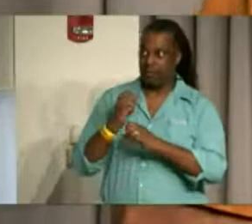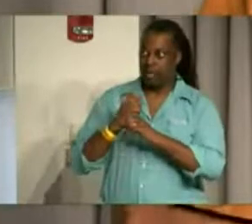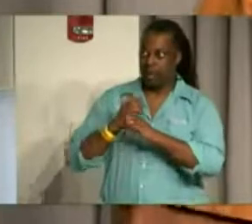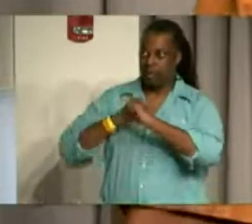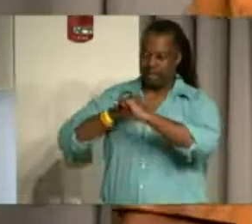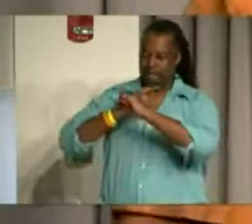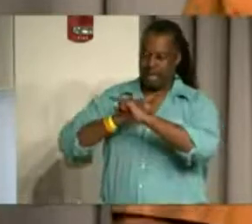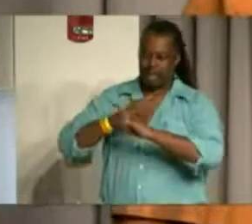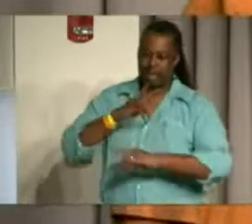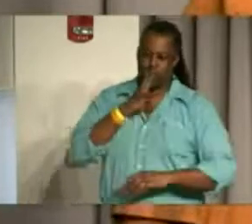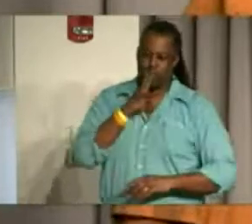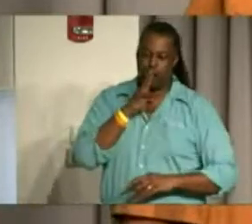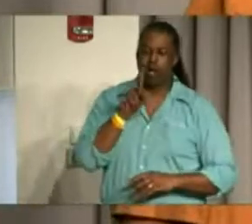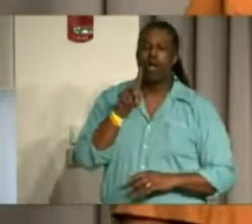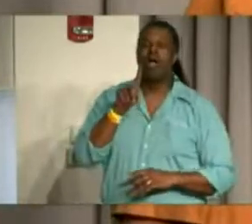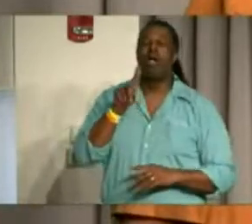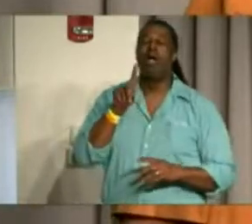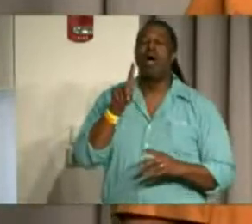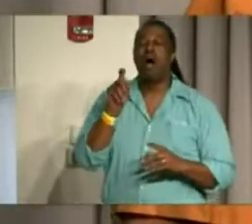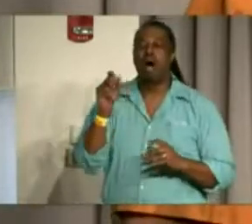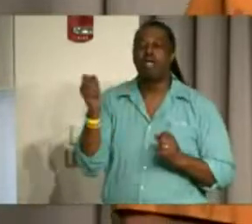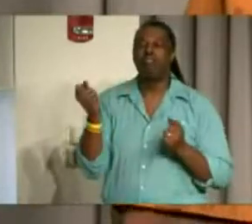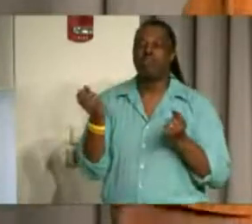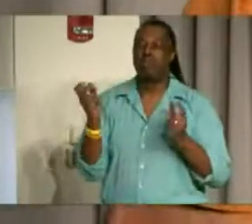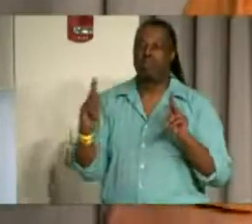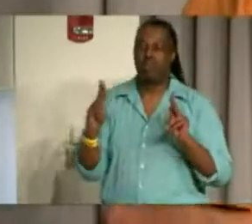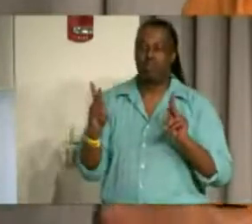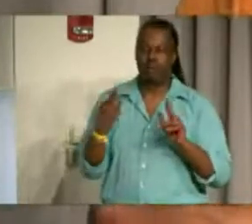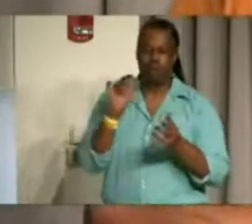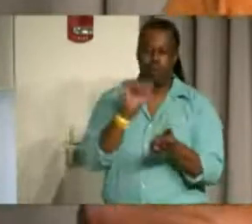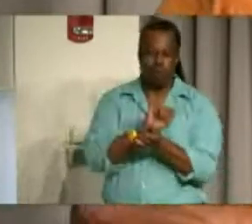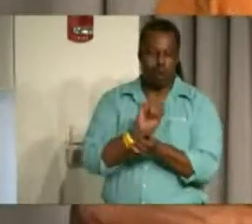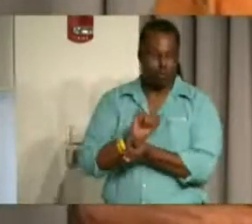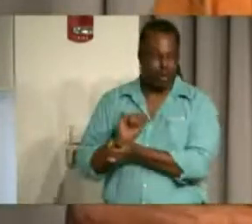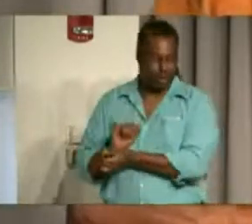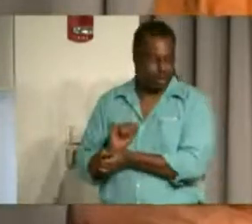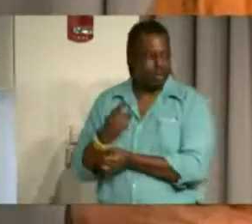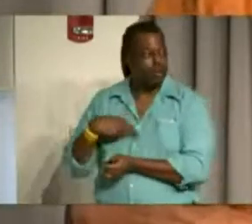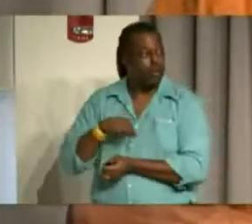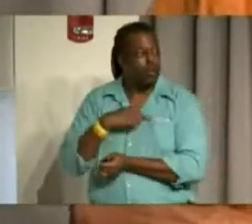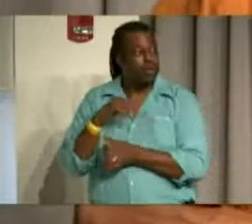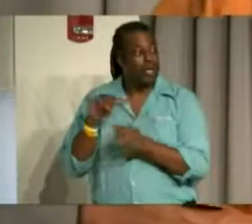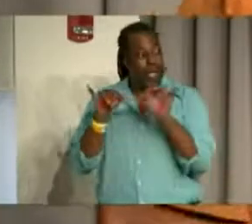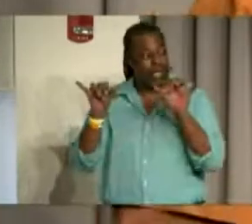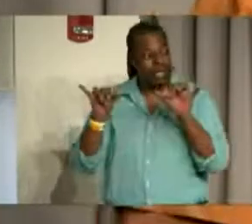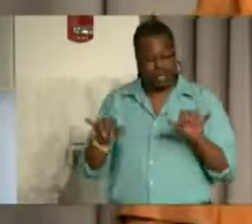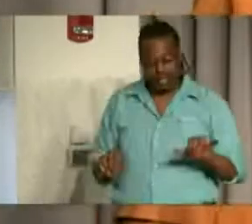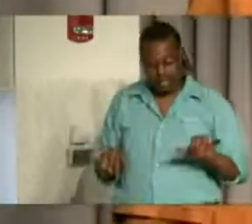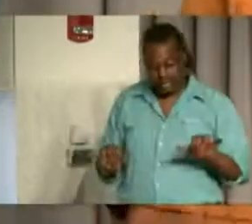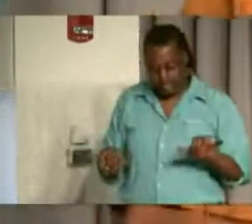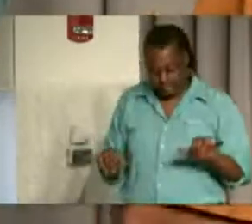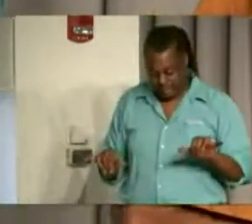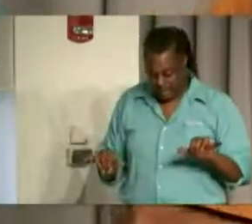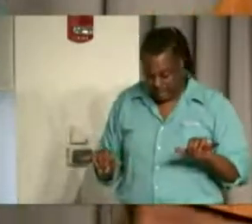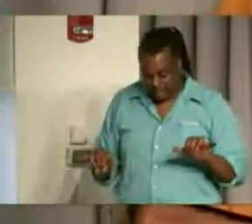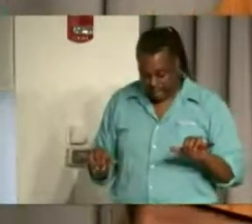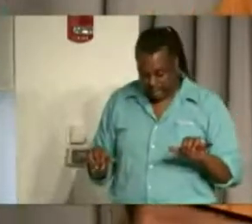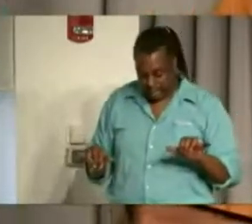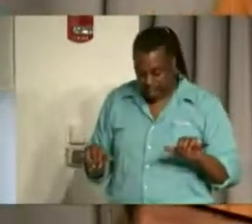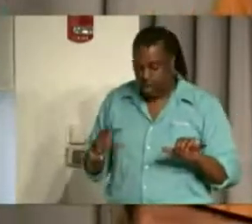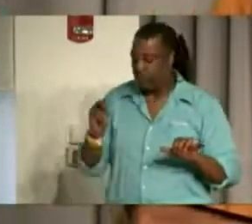Hundreds of people got arrested. We have a sister who was